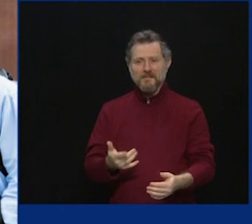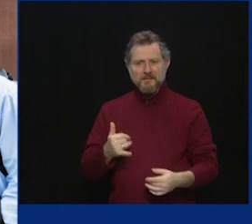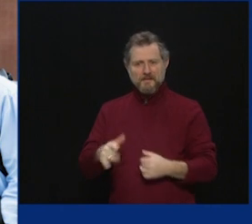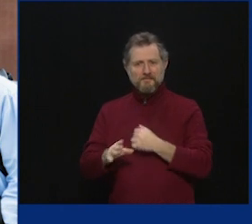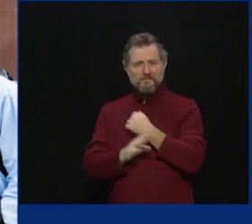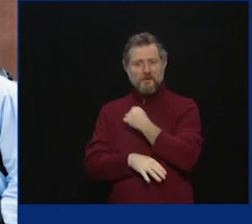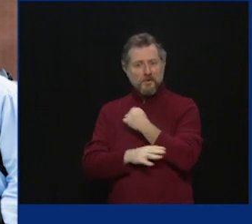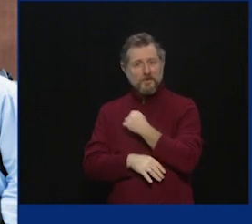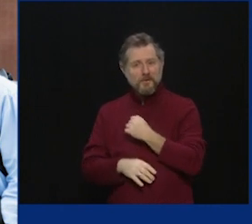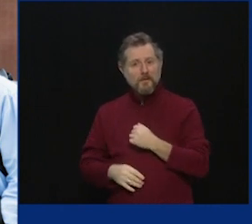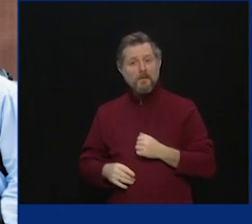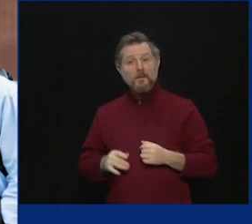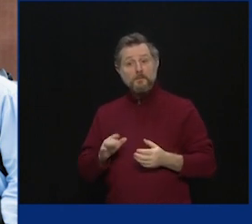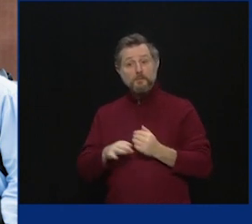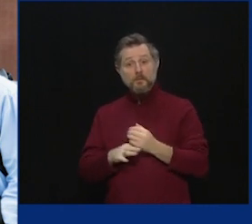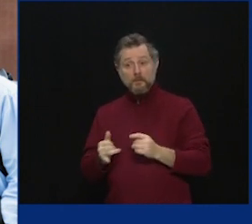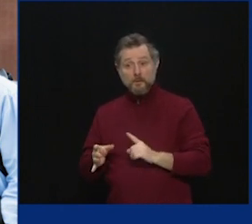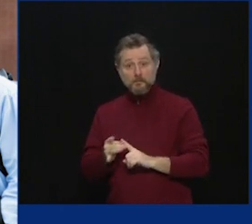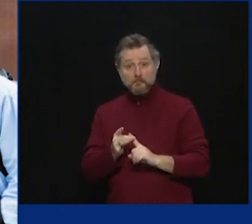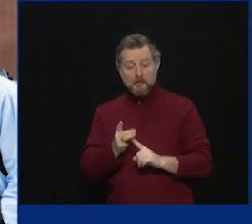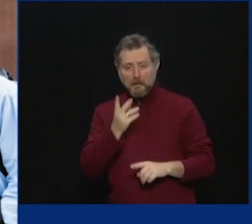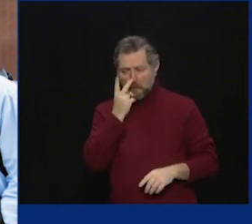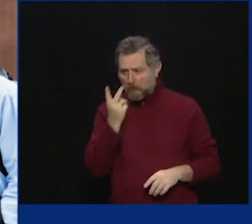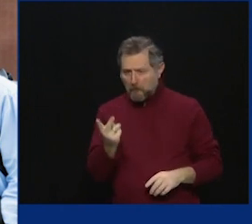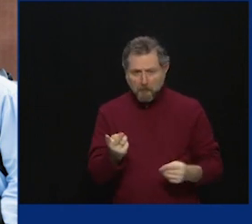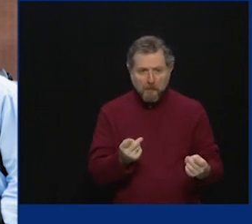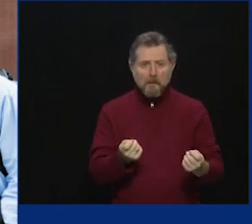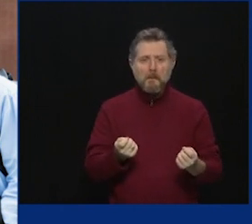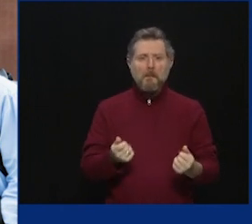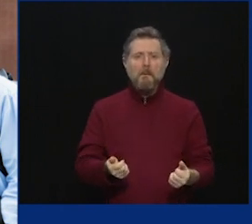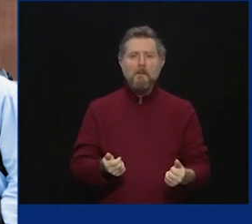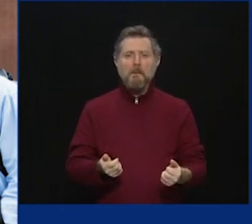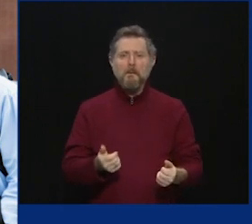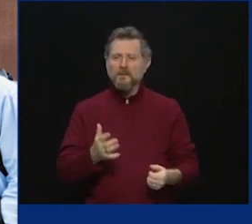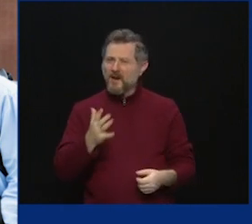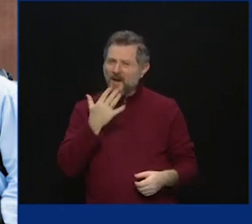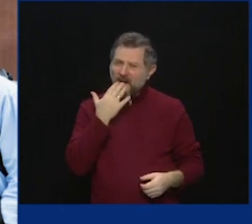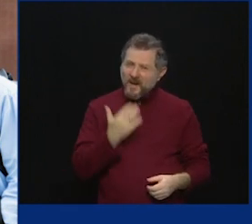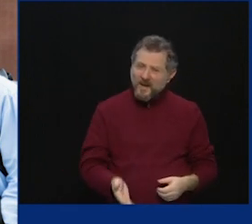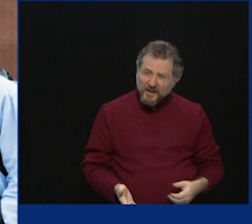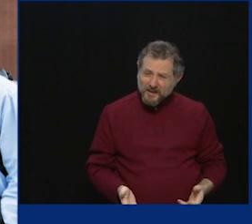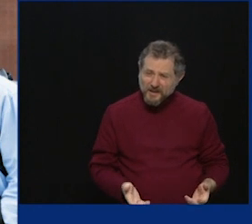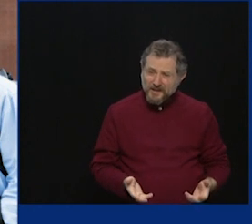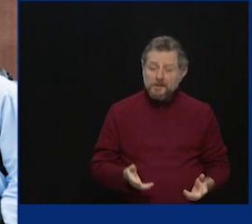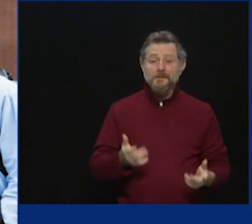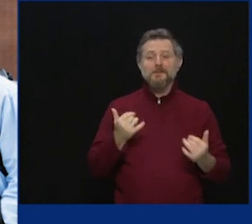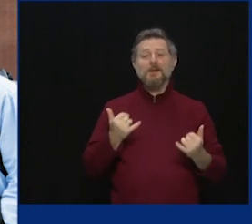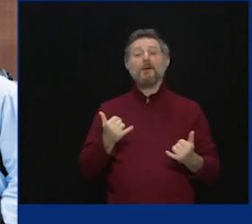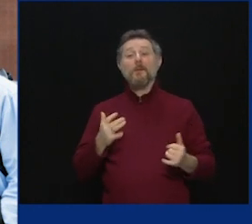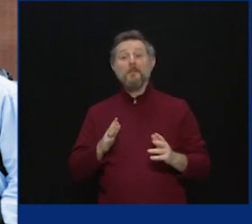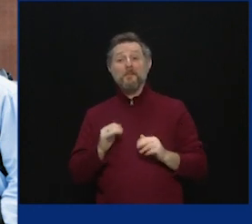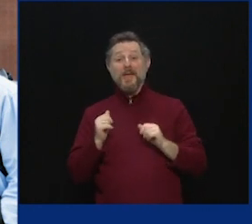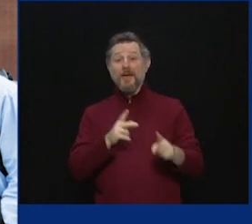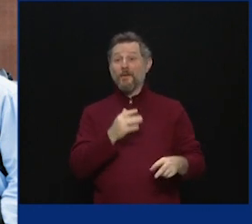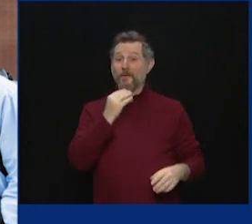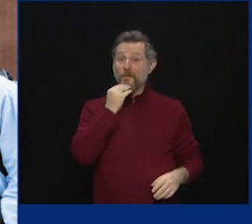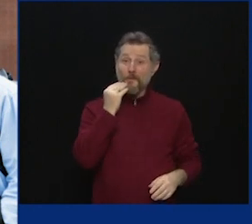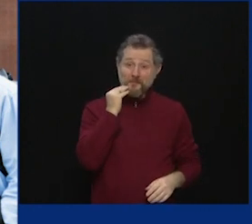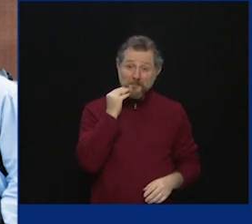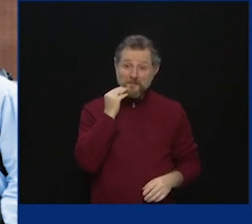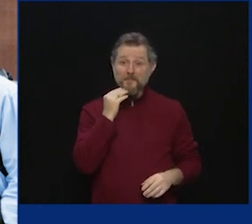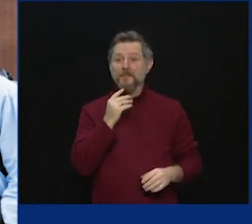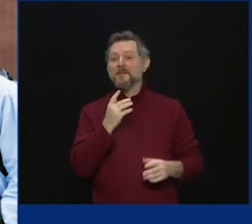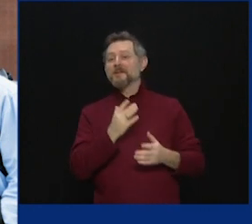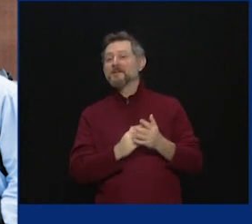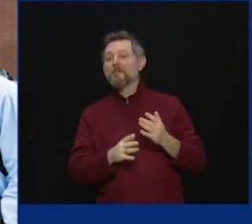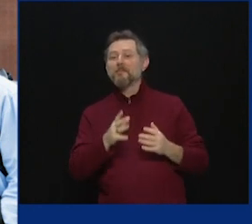few cases in schools, which has been a blessing. Now they're back home. Now they're playing with maybe older siblings who went off to college who are